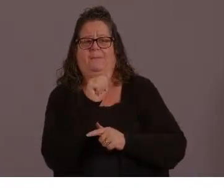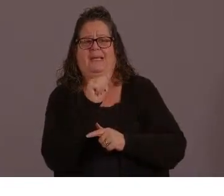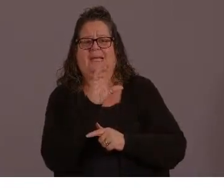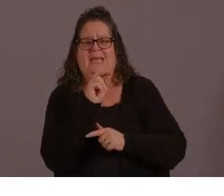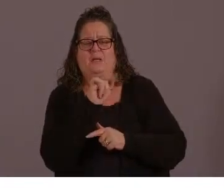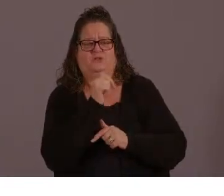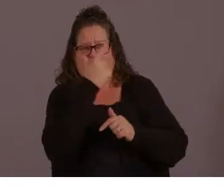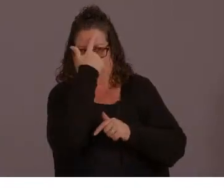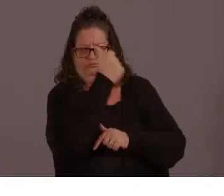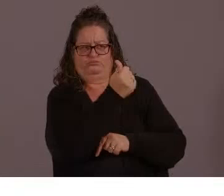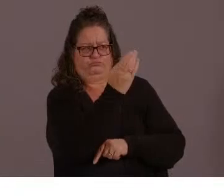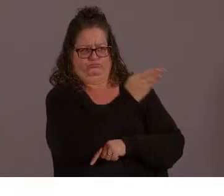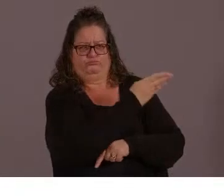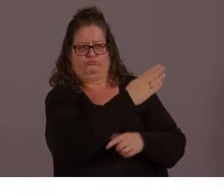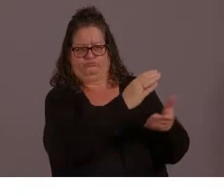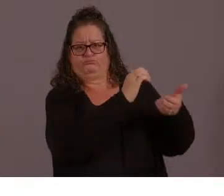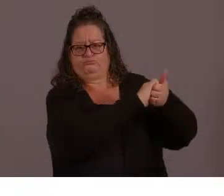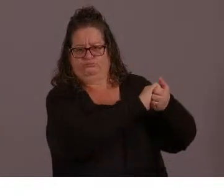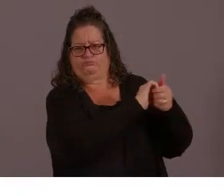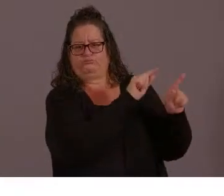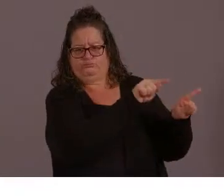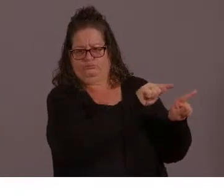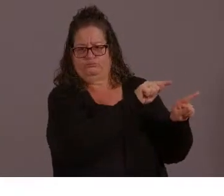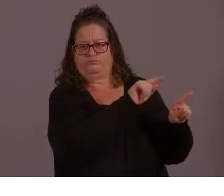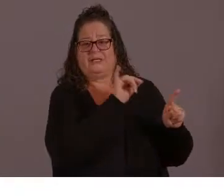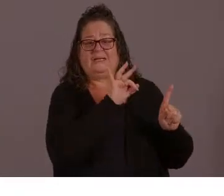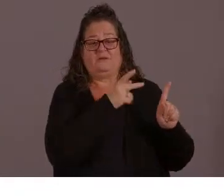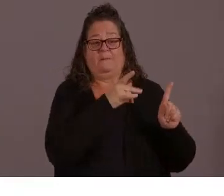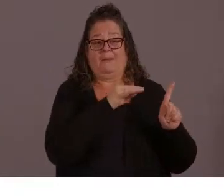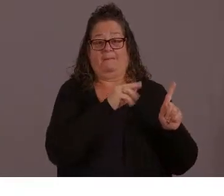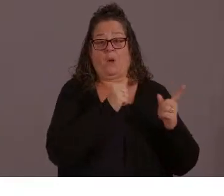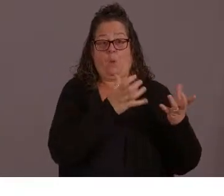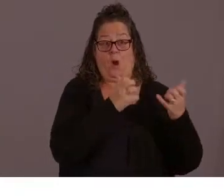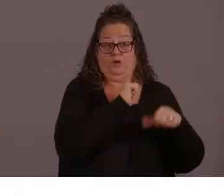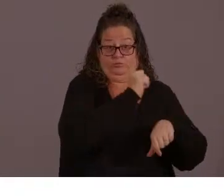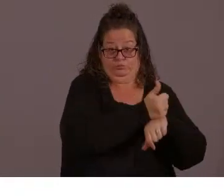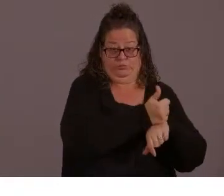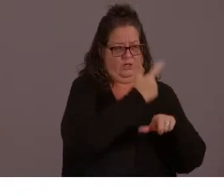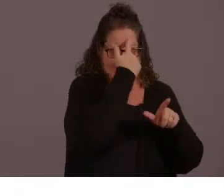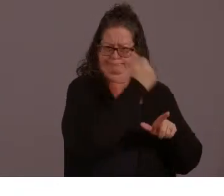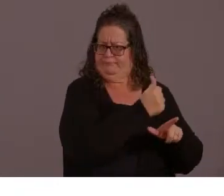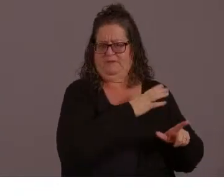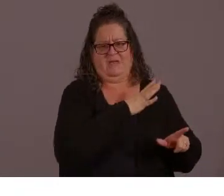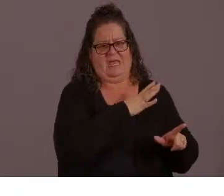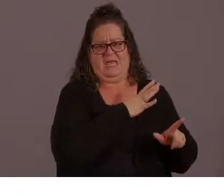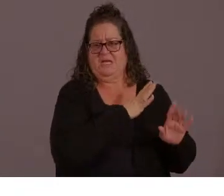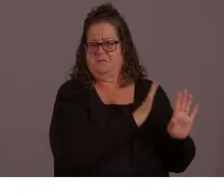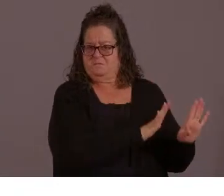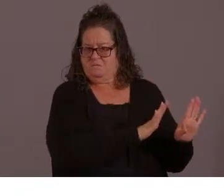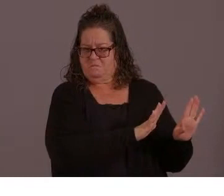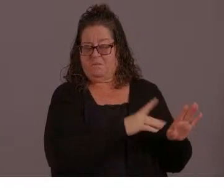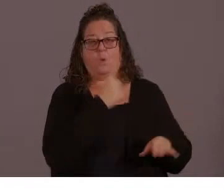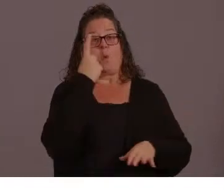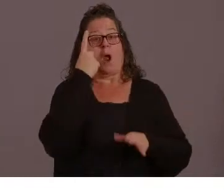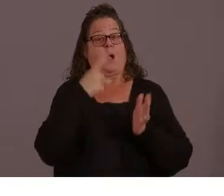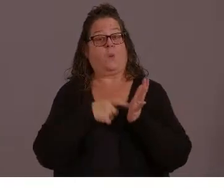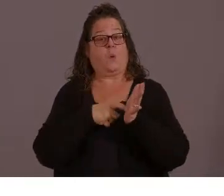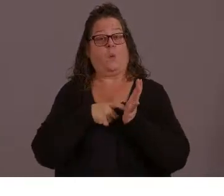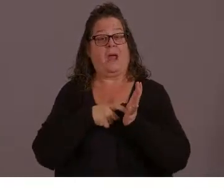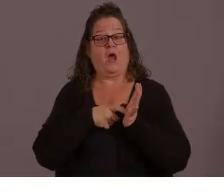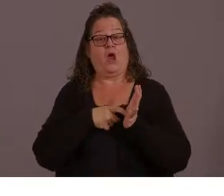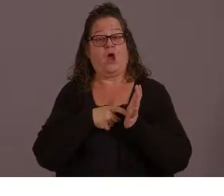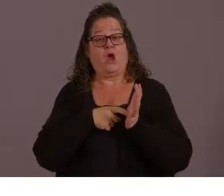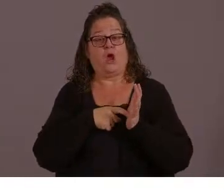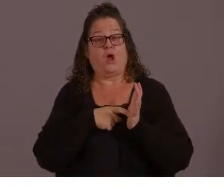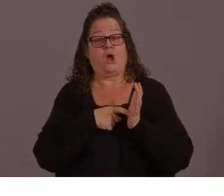that that is in the best interest of their community. The only caveat is as long as it does not result in a reduction of existing vaccine